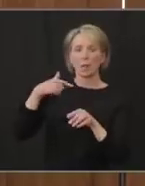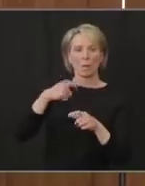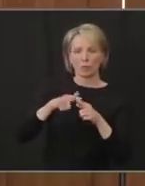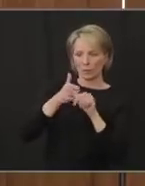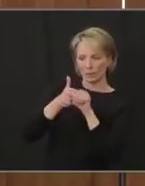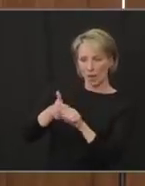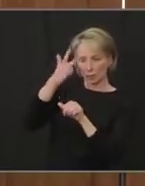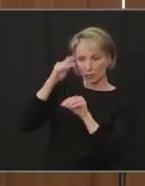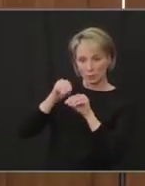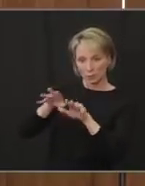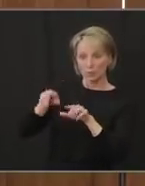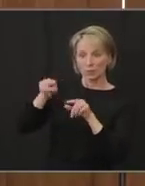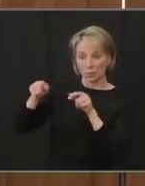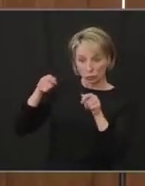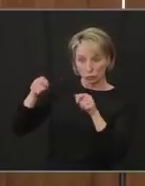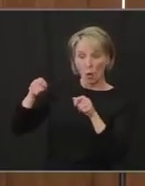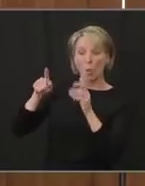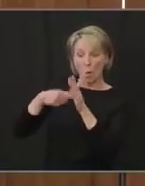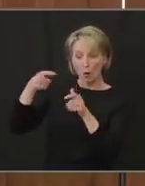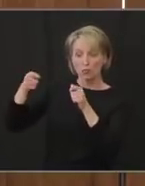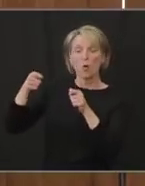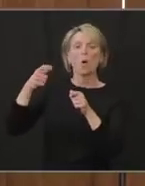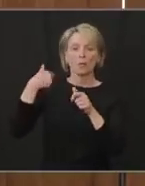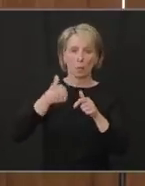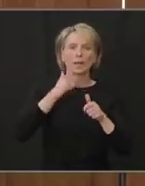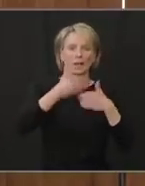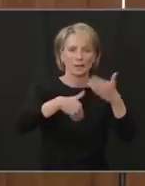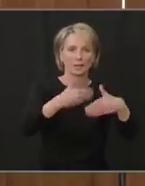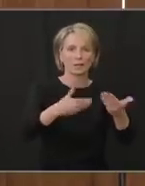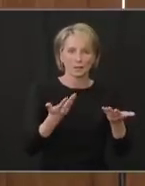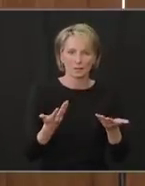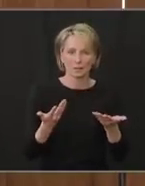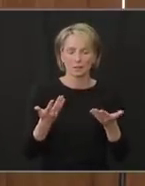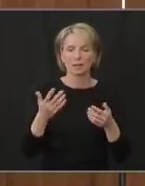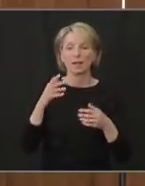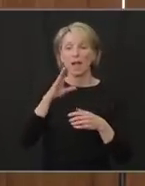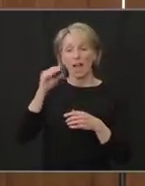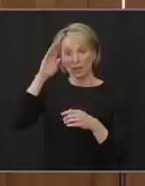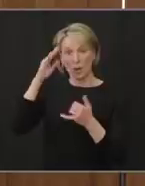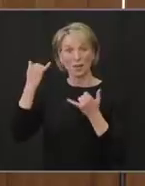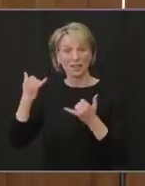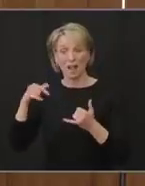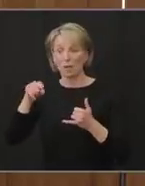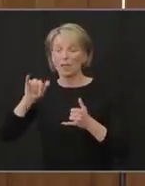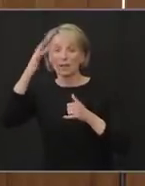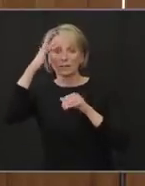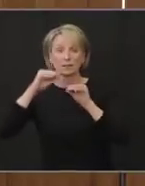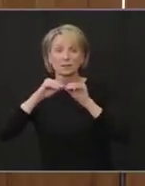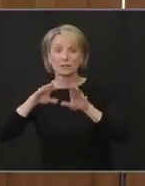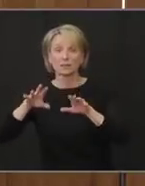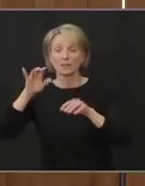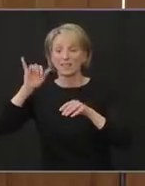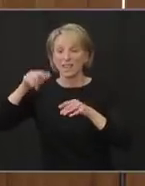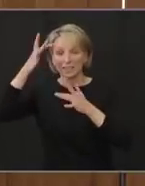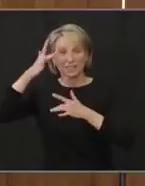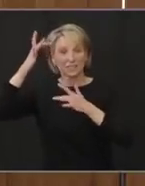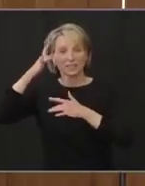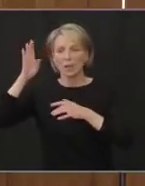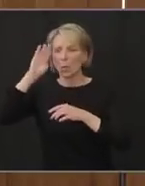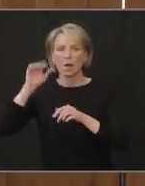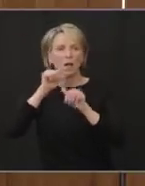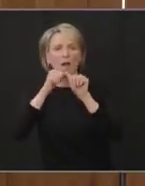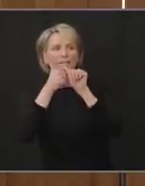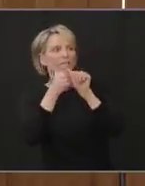disease here has at least one vote, and it will not follow the